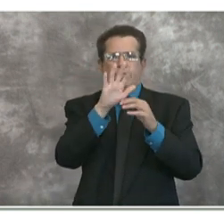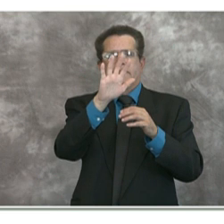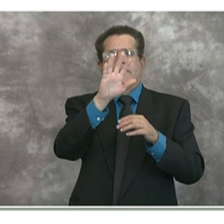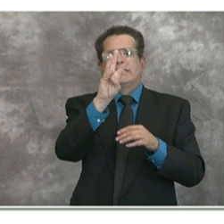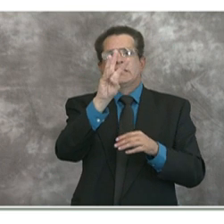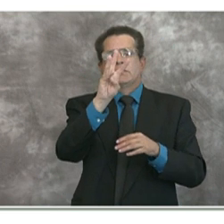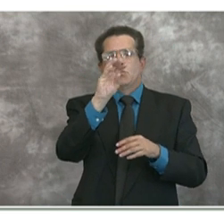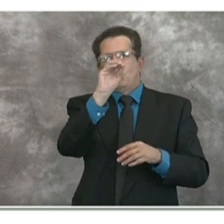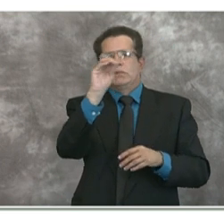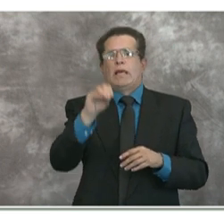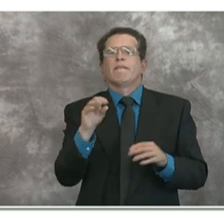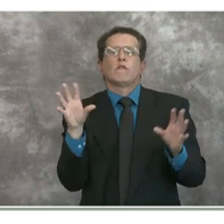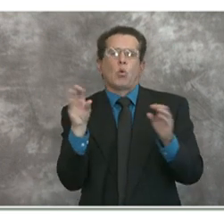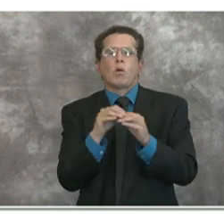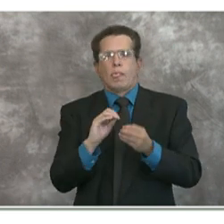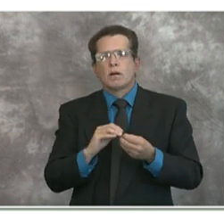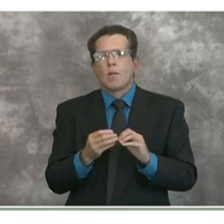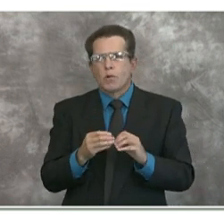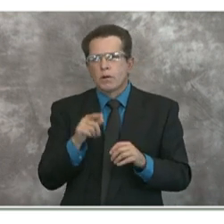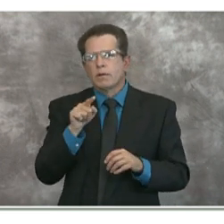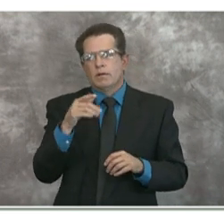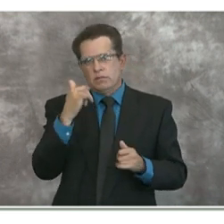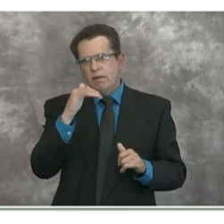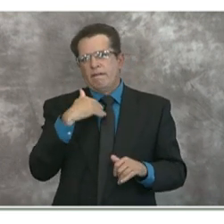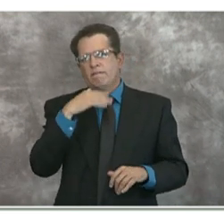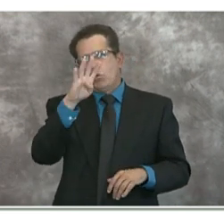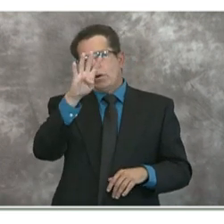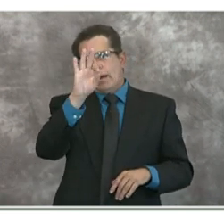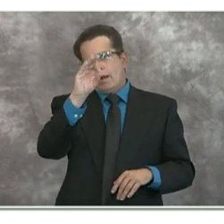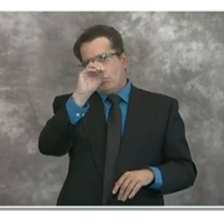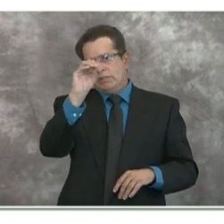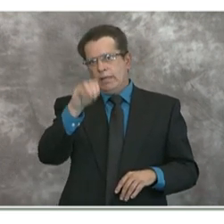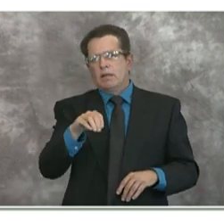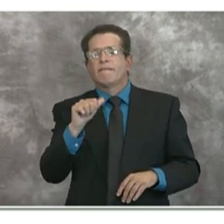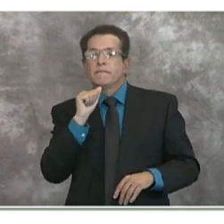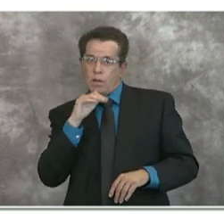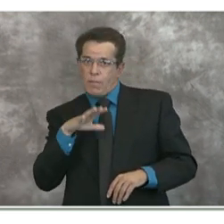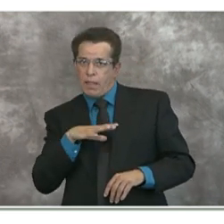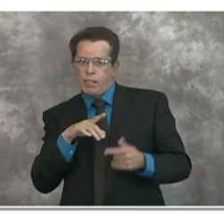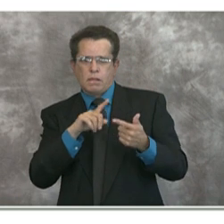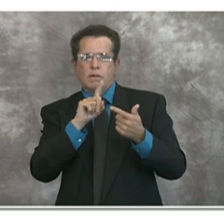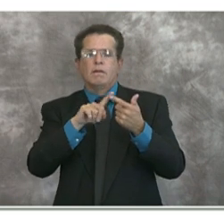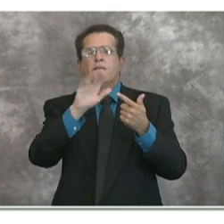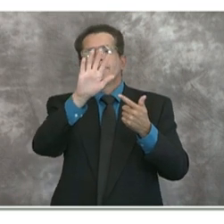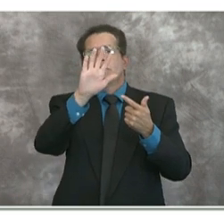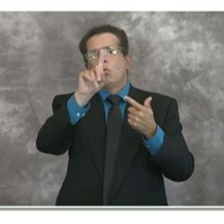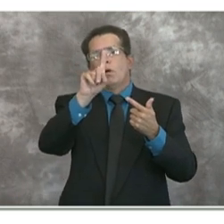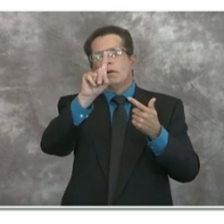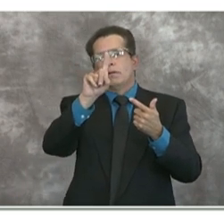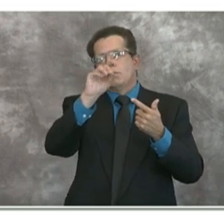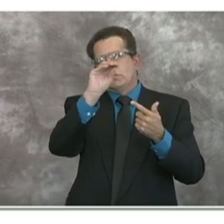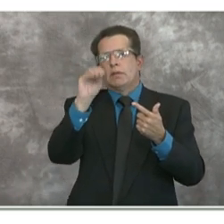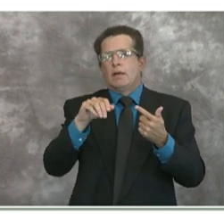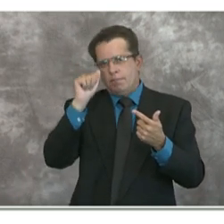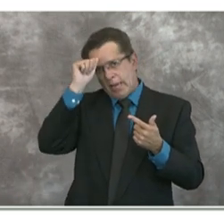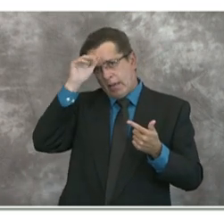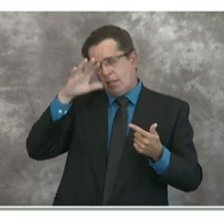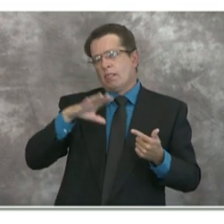number of cases. We still have 49% of the cases being female and 51% being